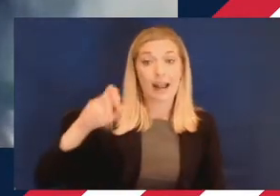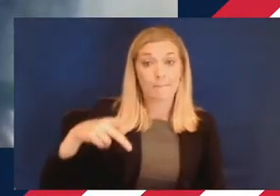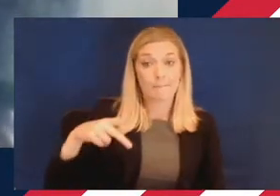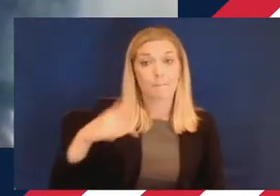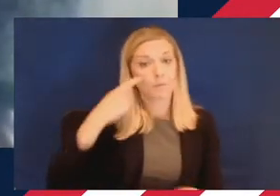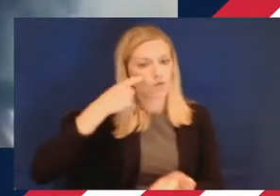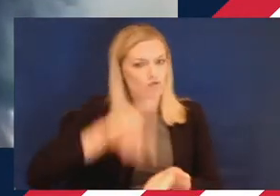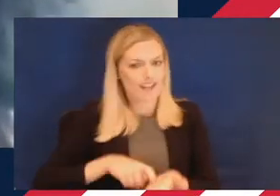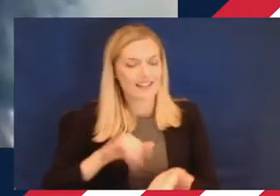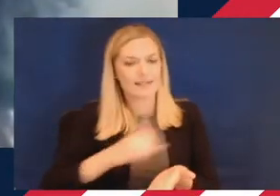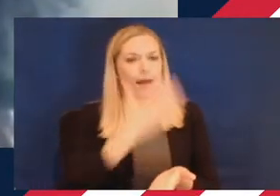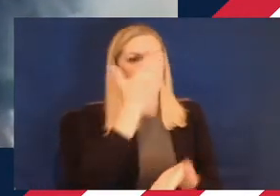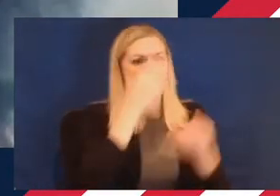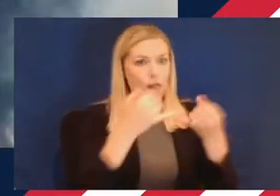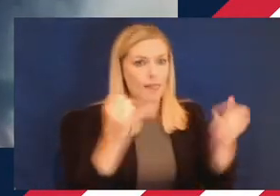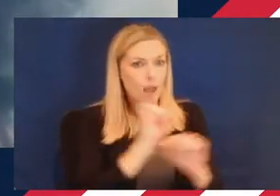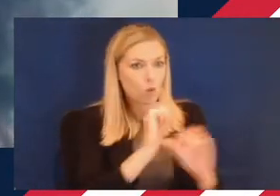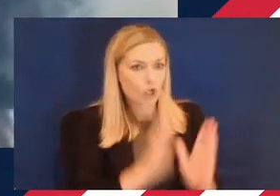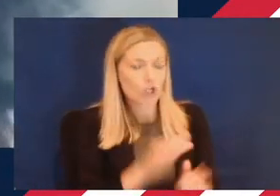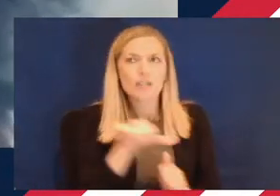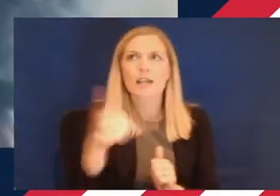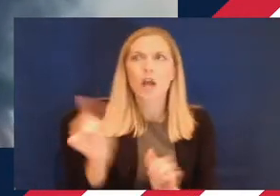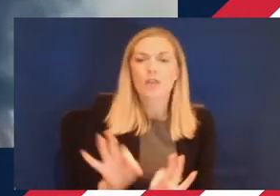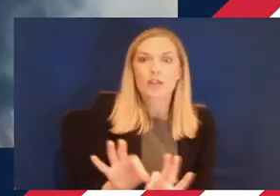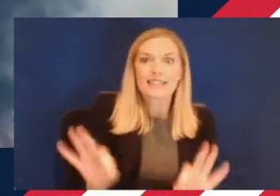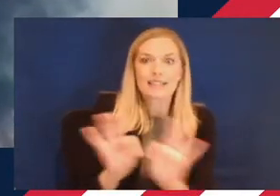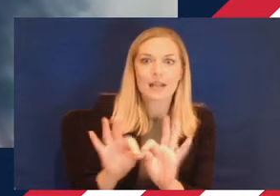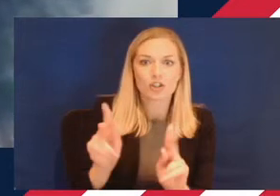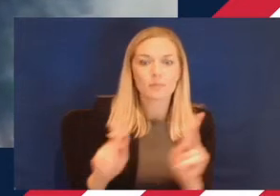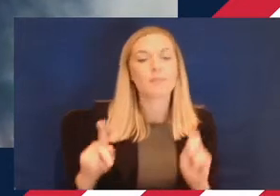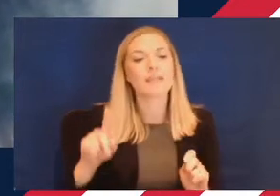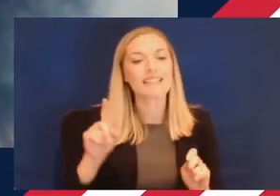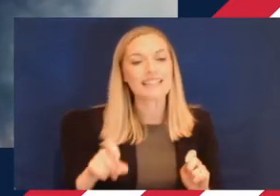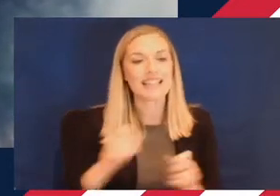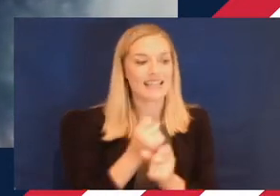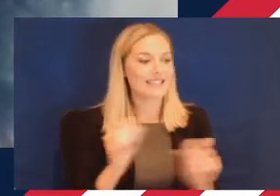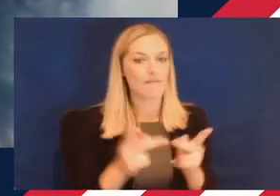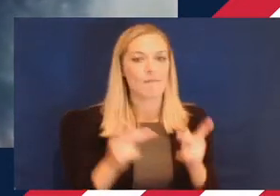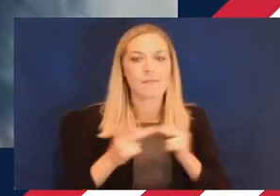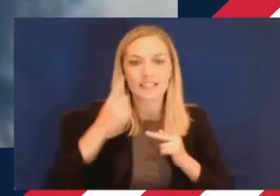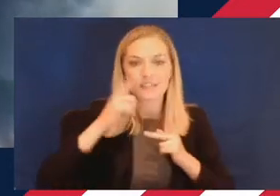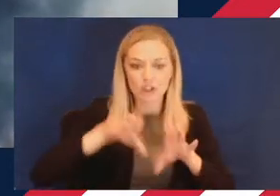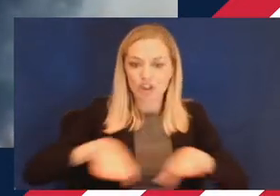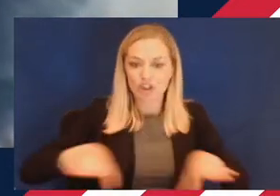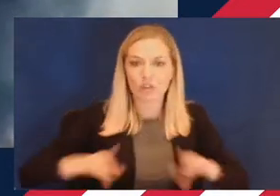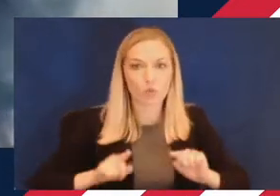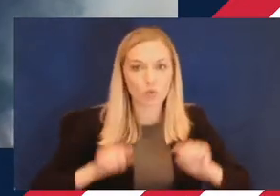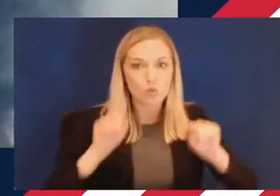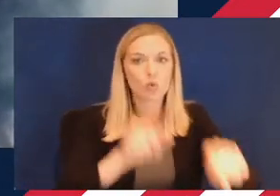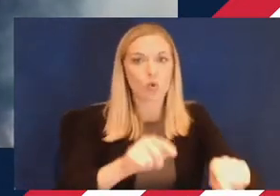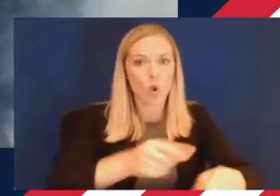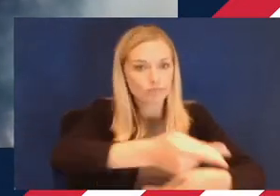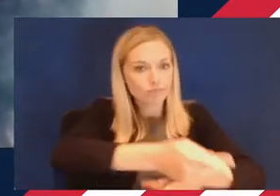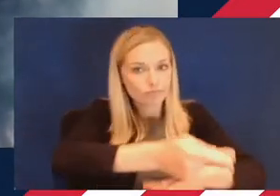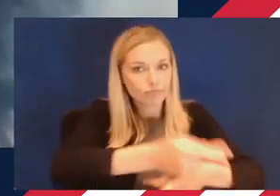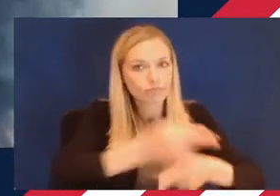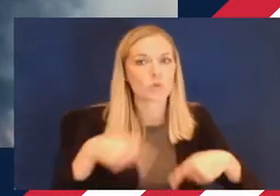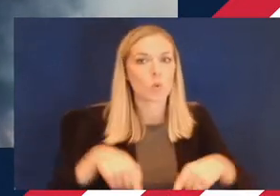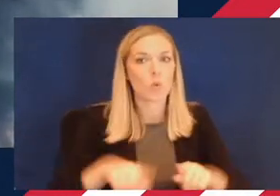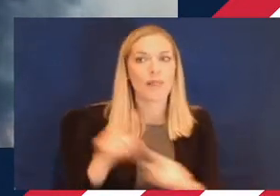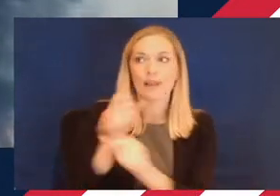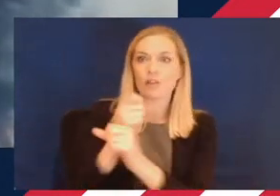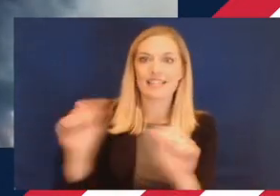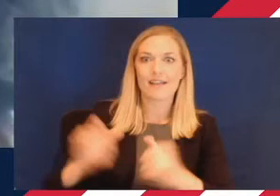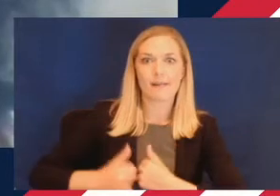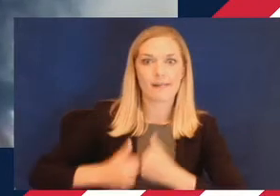essential personnel needed safe places for their children to attend while they were saving lives. He did not force us to close and